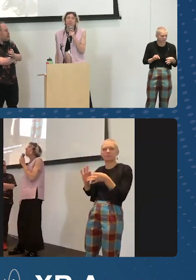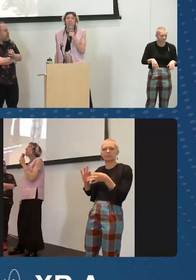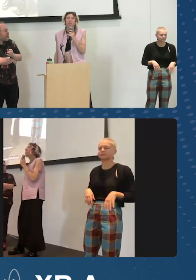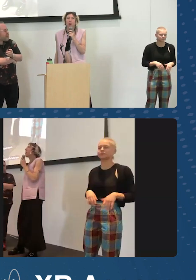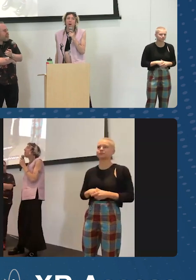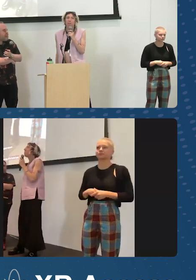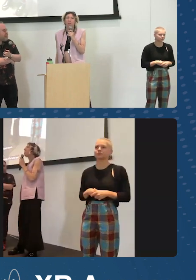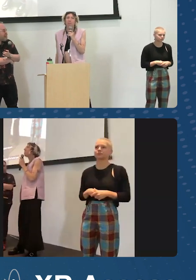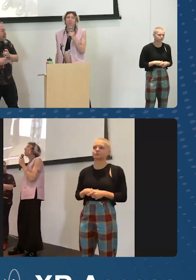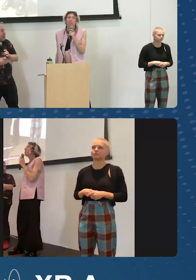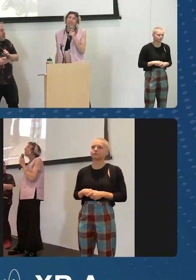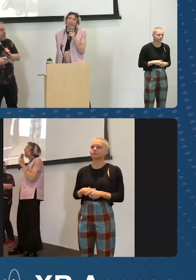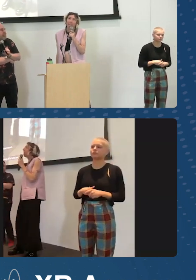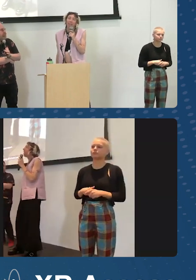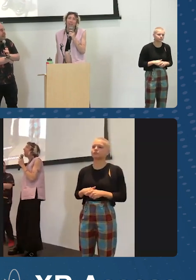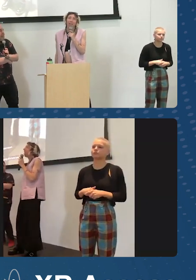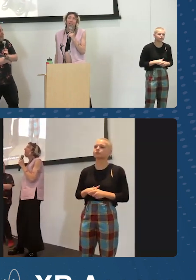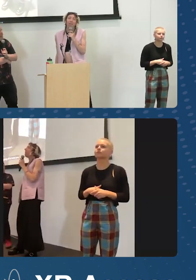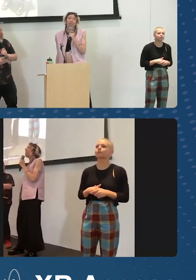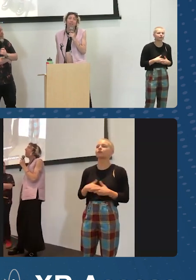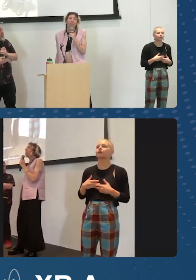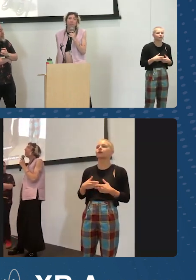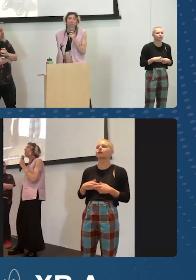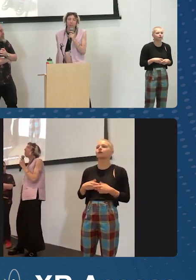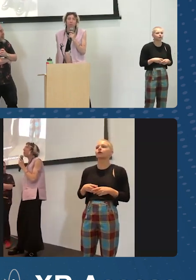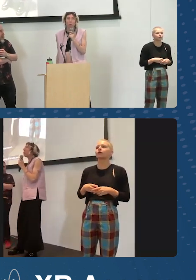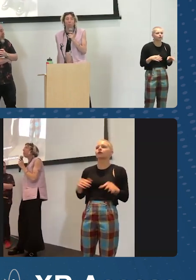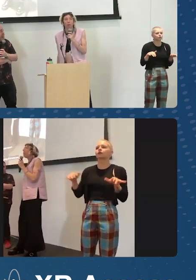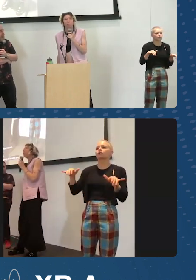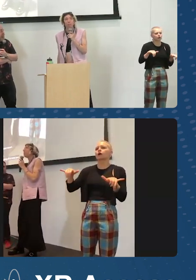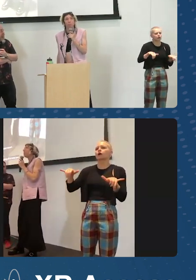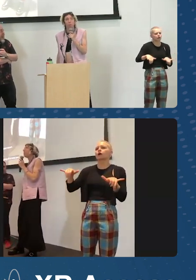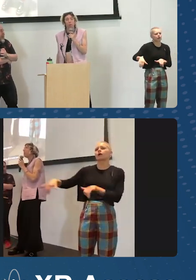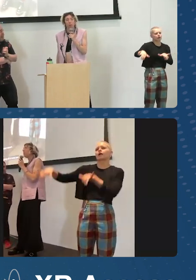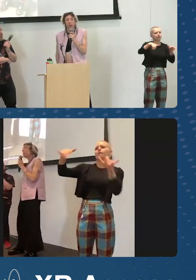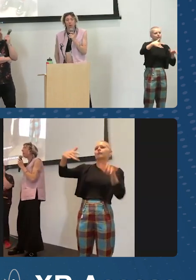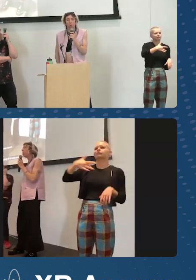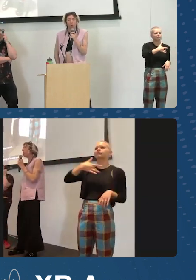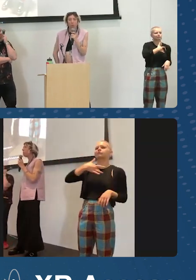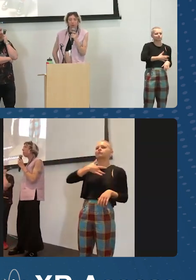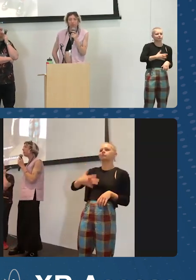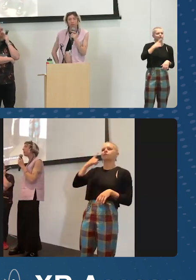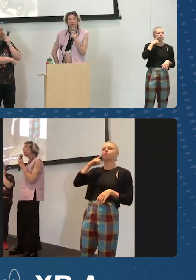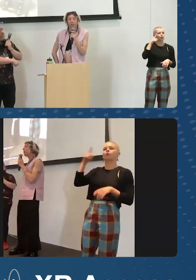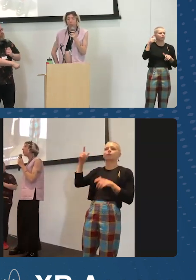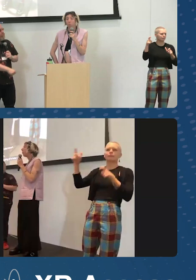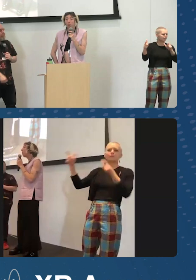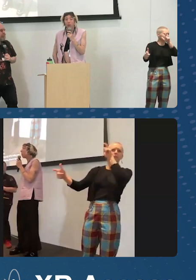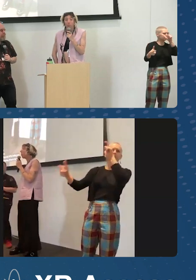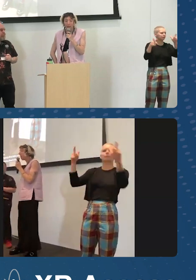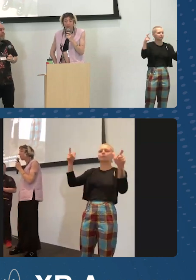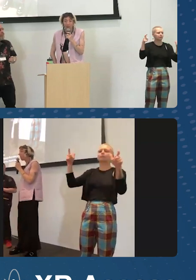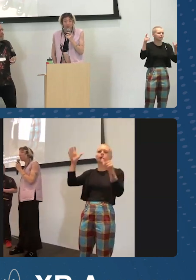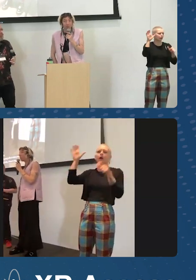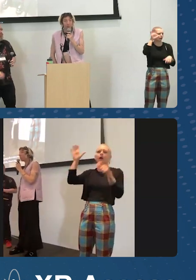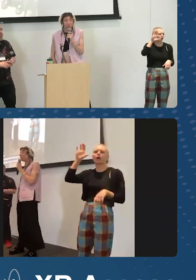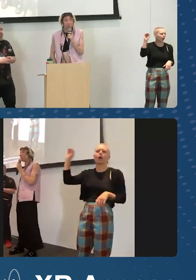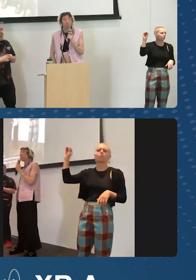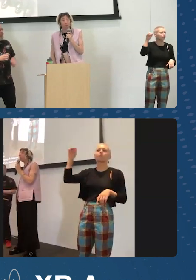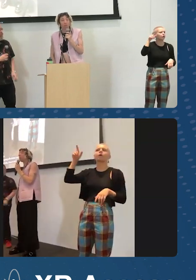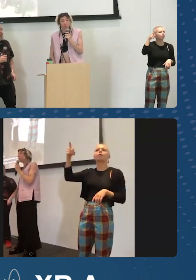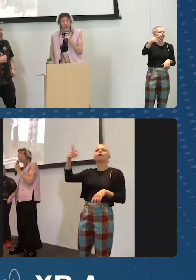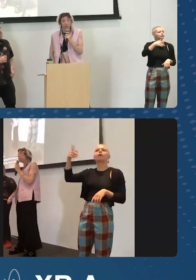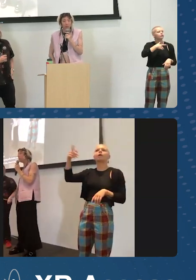there's this common tick in big corporations where they're like, oh, we want a lot of pictures